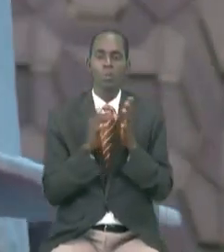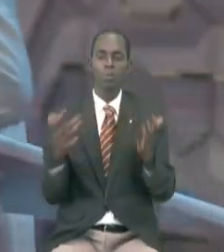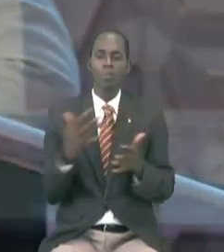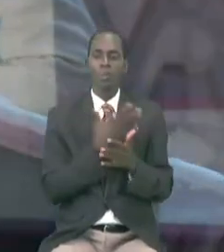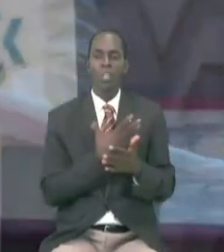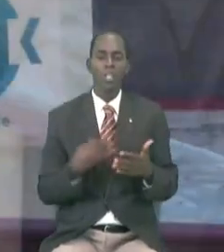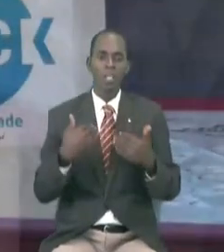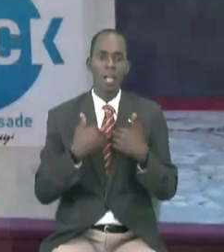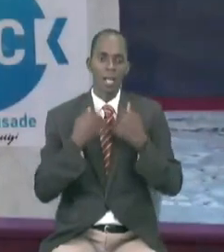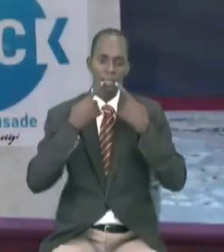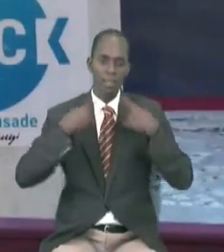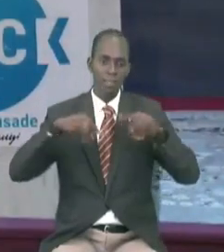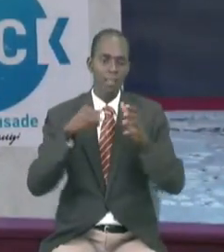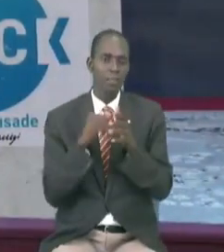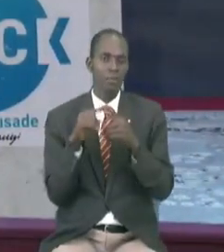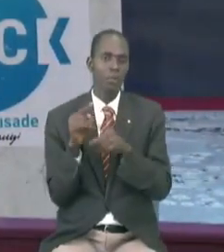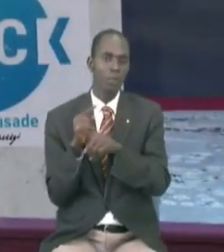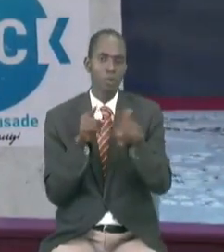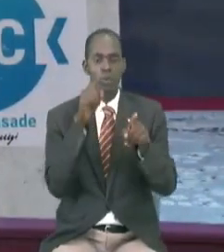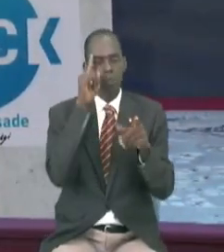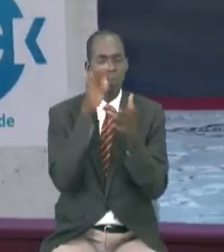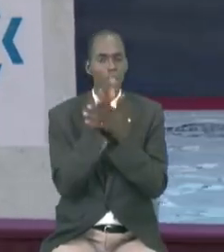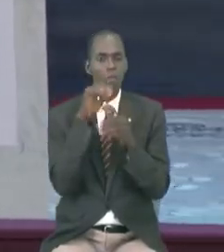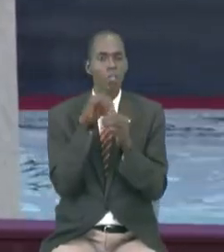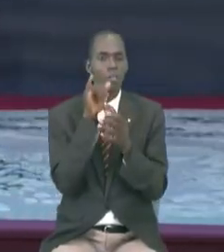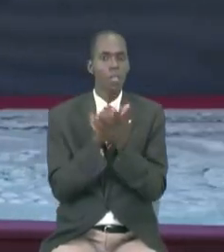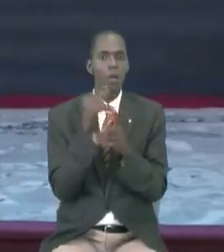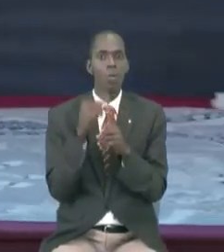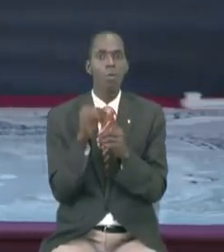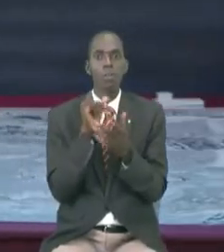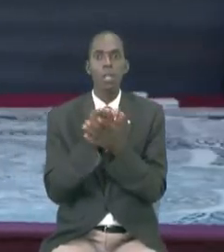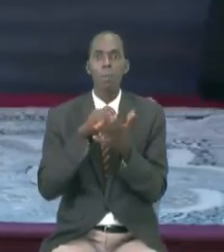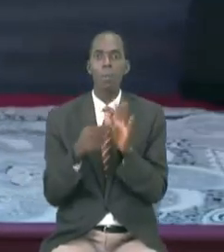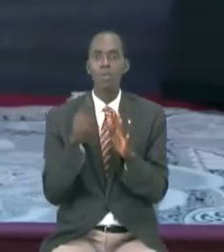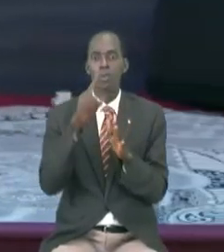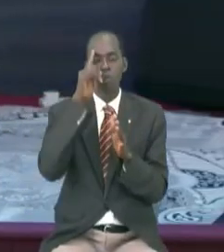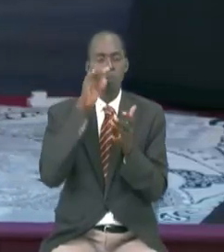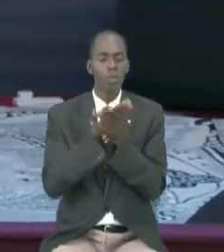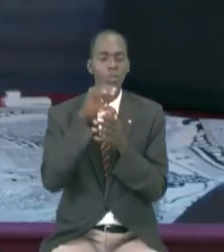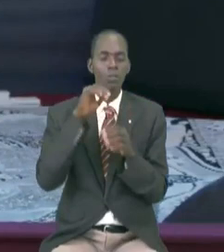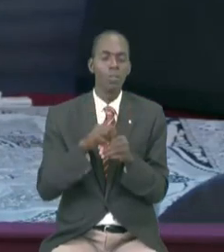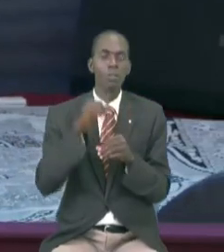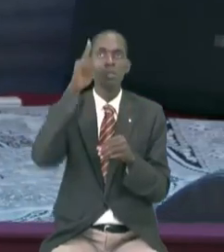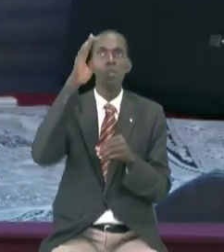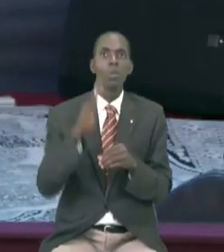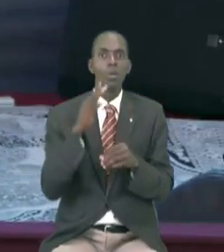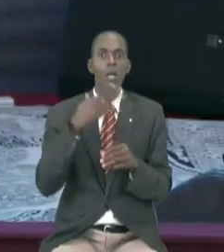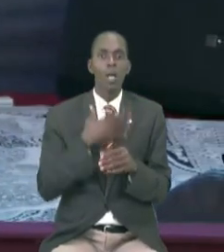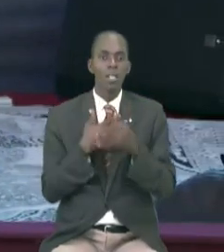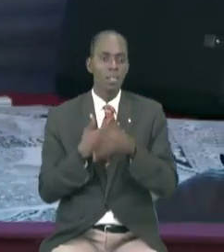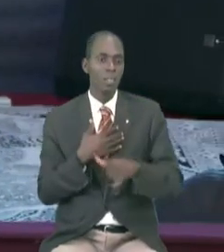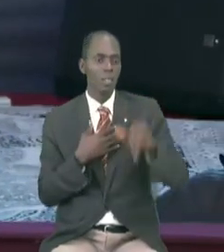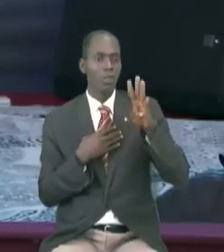40 days and Nineveh shall be overthrown. So the people of Nineveh believed